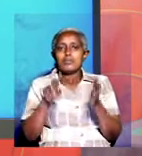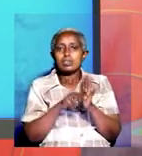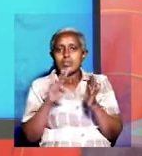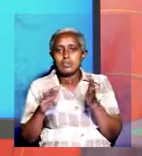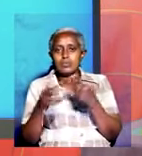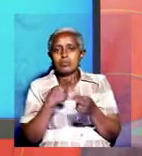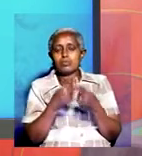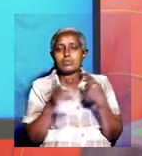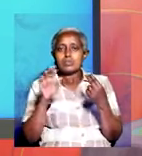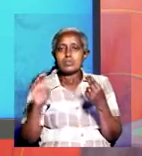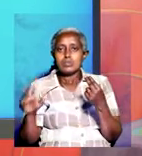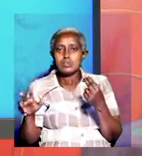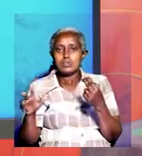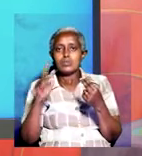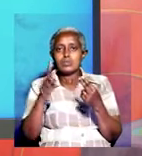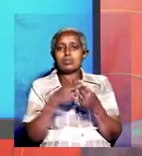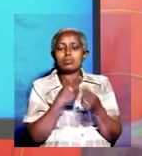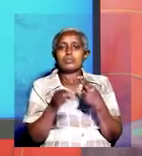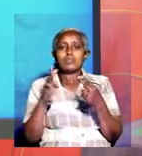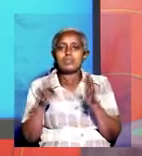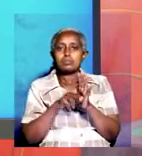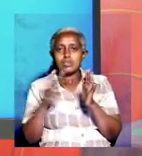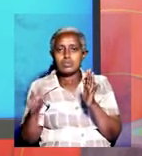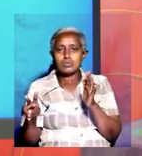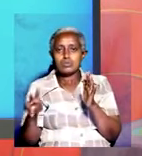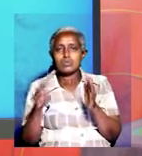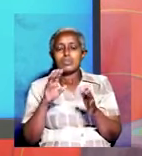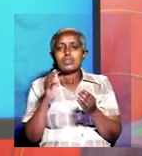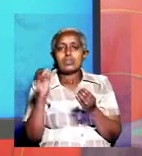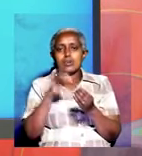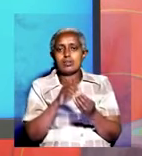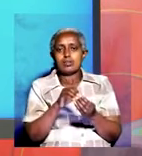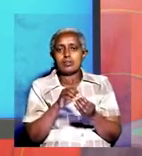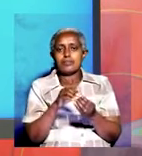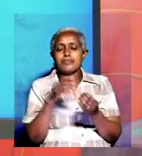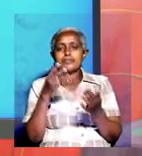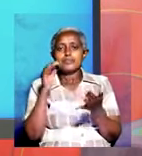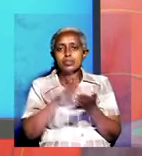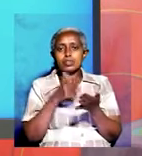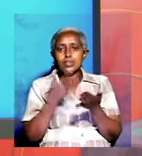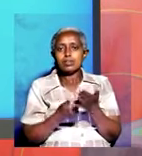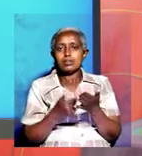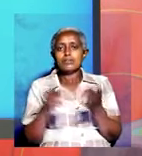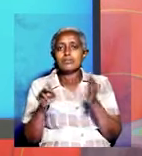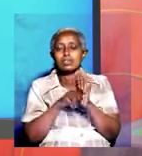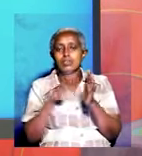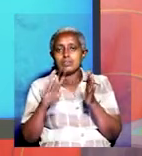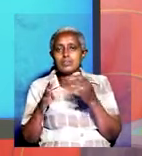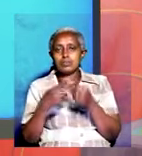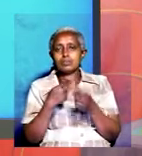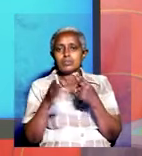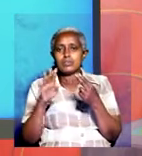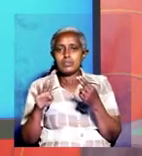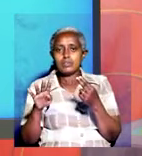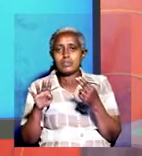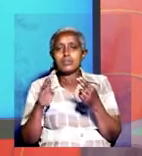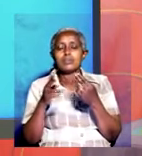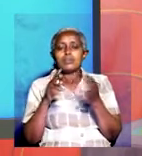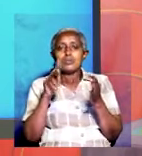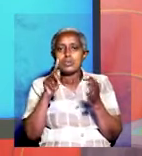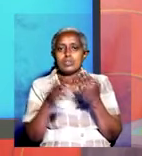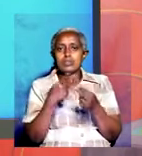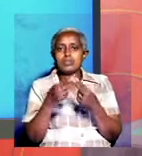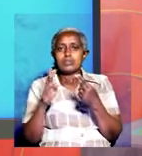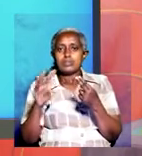4 multiplies 3, 1 multiplies minus 2, and you add. Again here minus 4 multiplies minus 5, 1